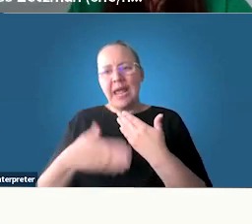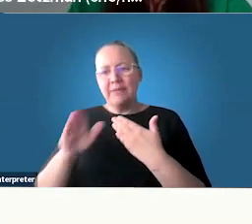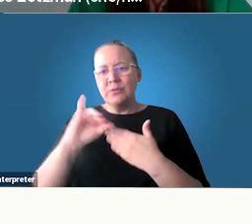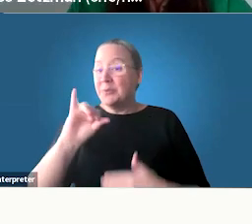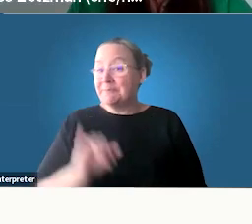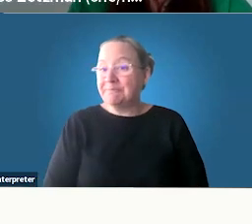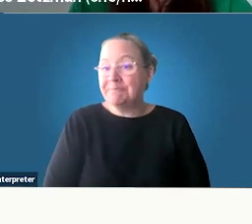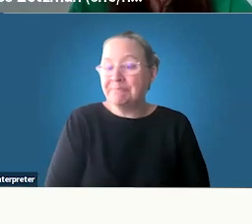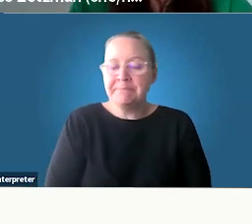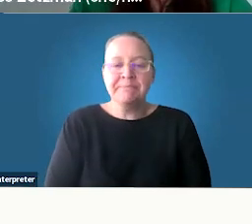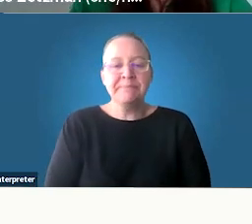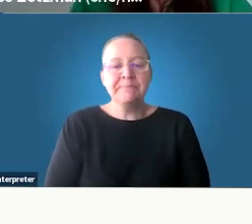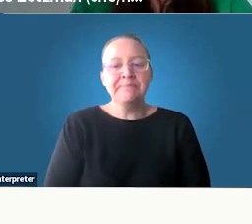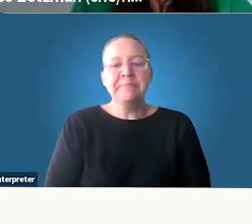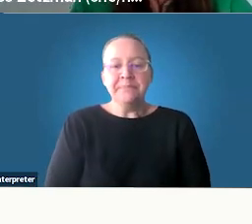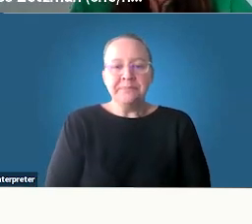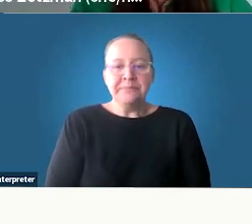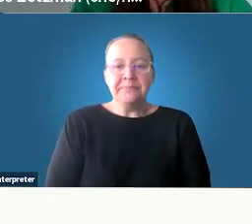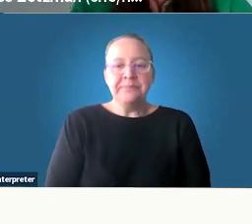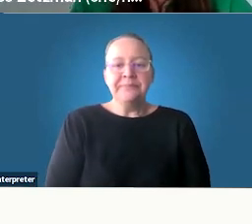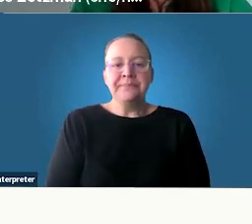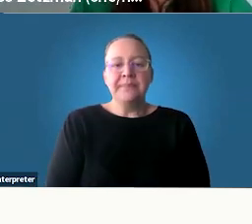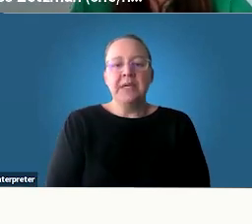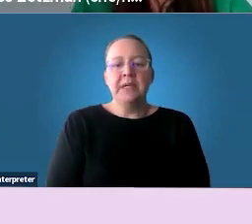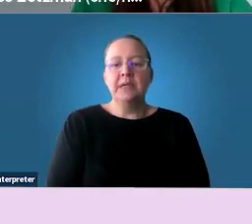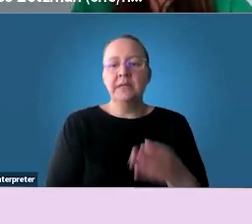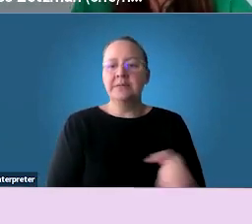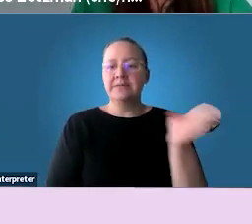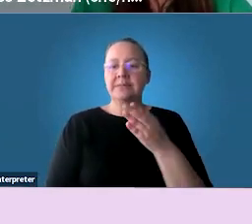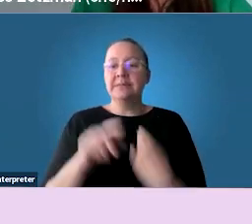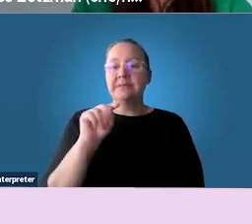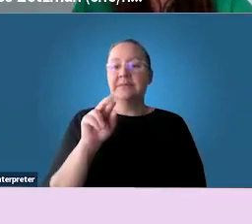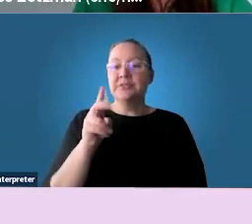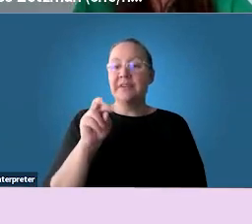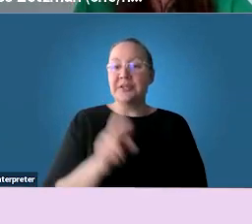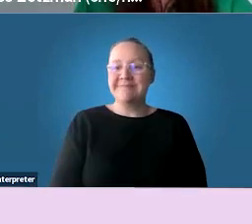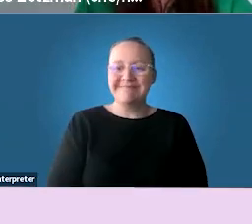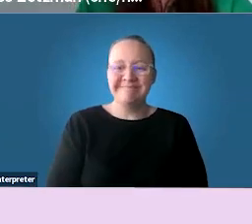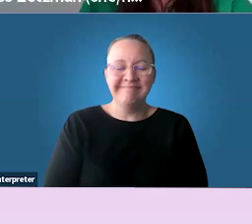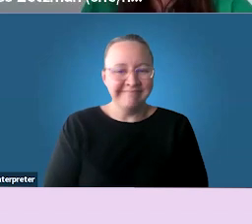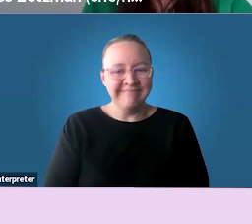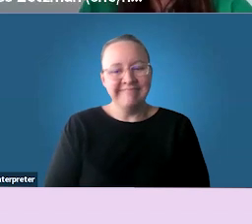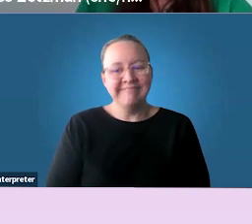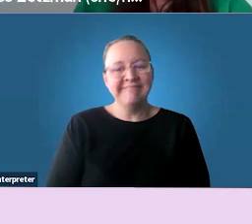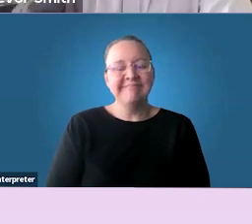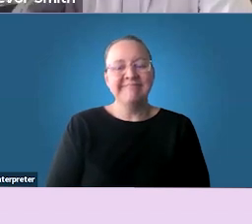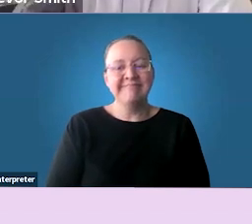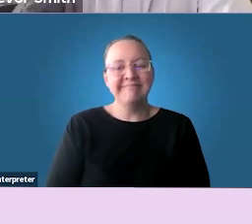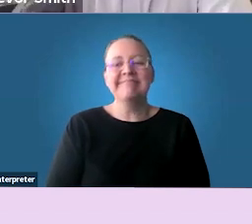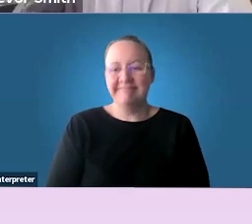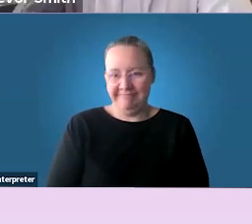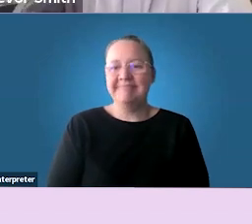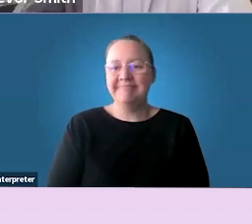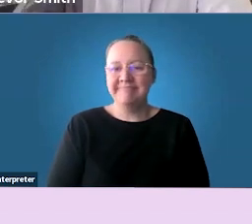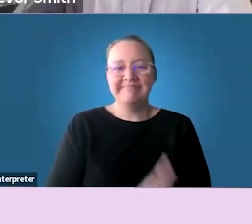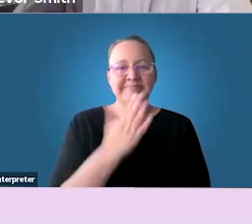afterwards. So we'll jump in and let Trevor take us through our grounding exercise. Thanks,